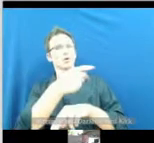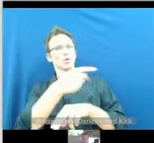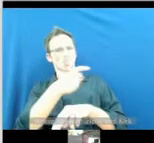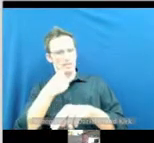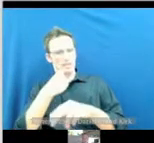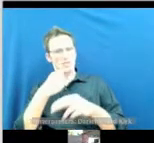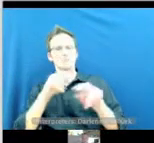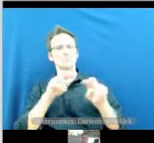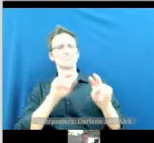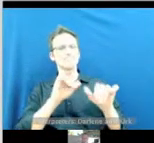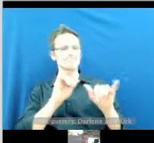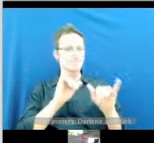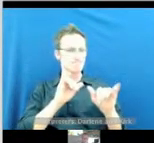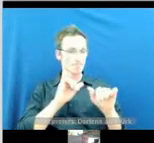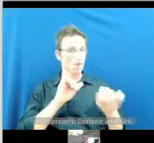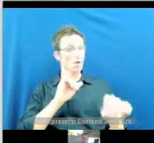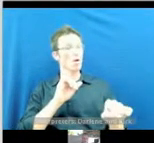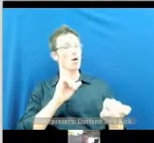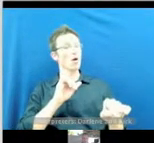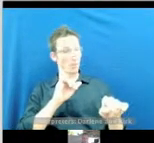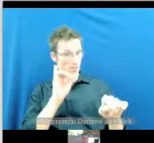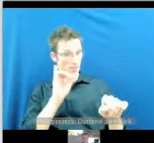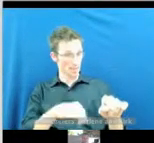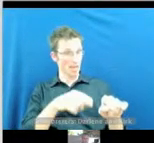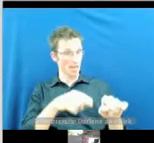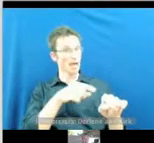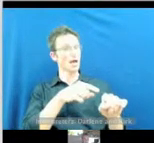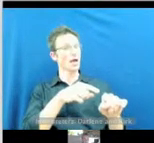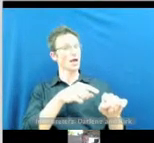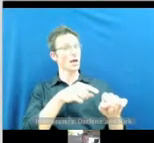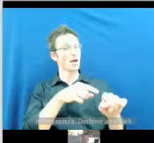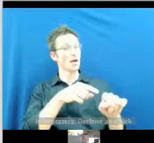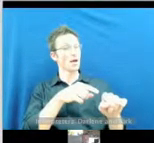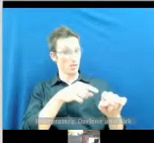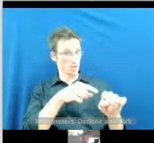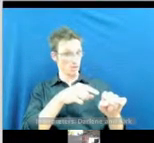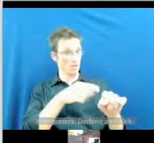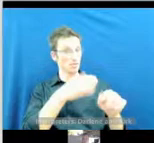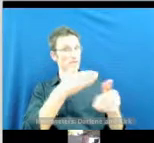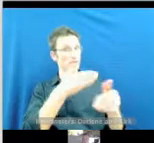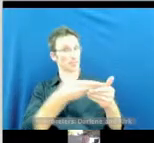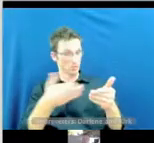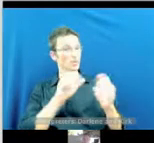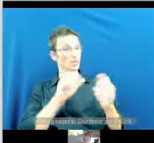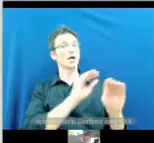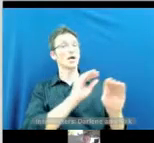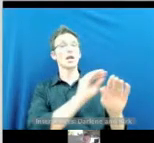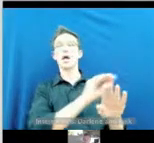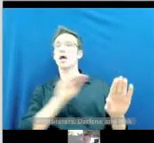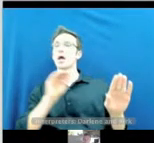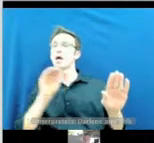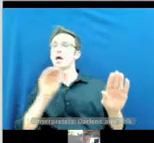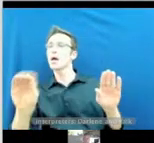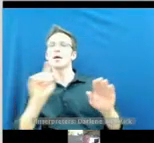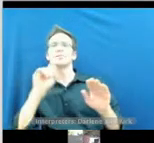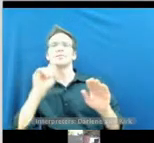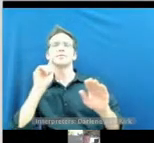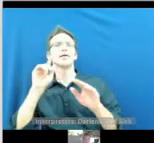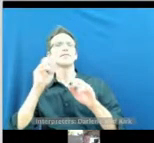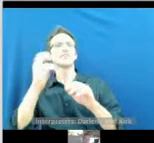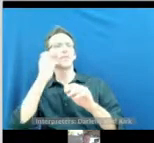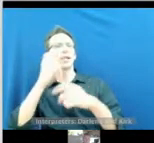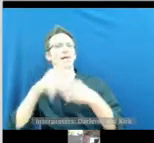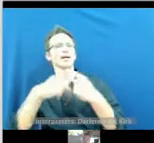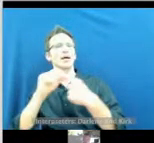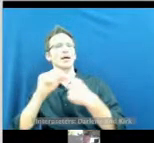place where you can embed a sort of deafblind scenario. And here's where you can find this content. Go to this